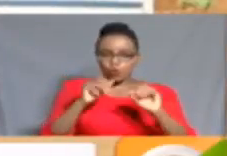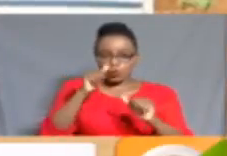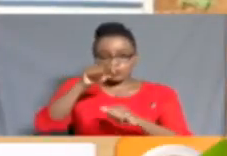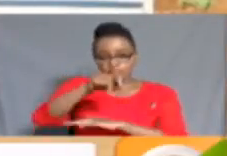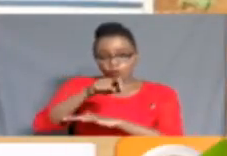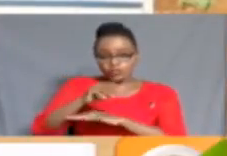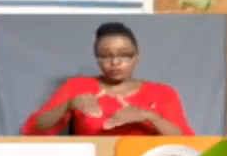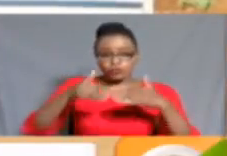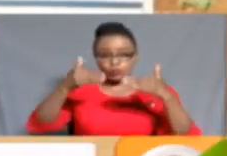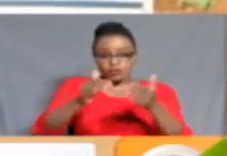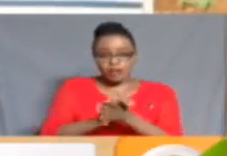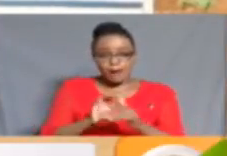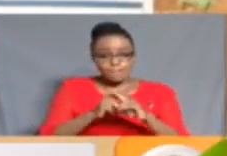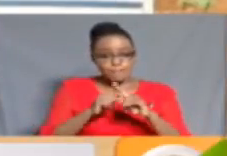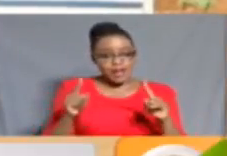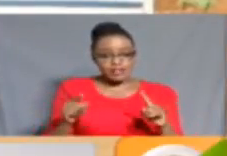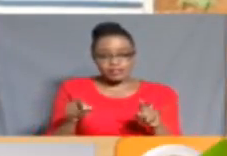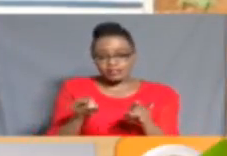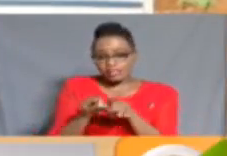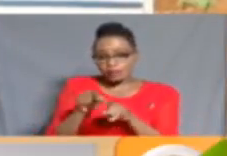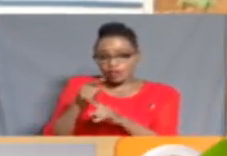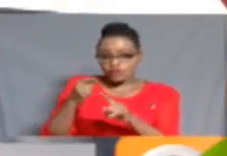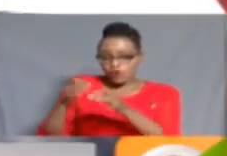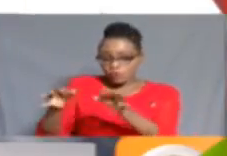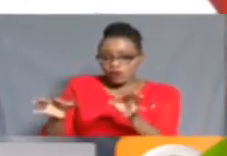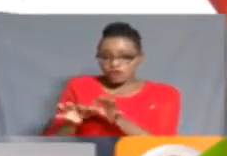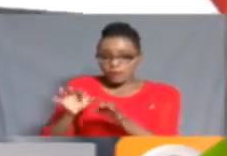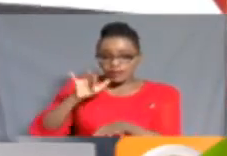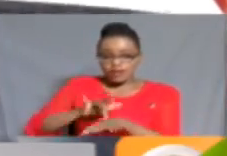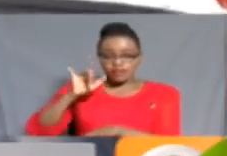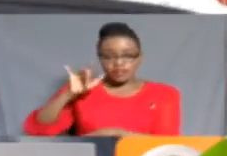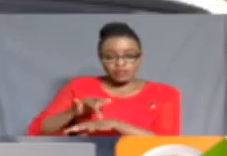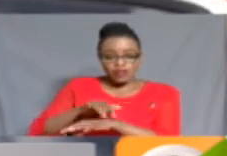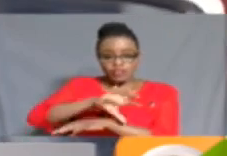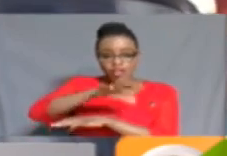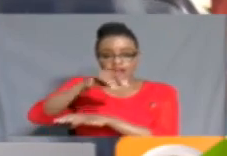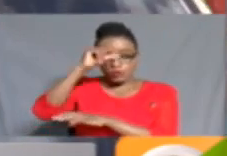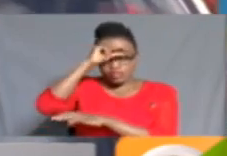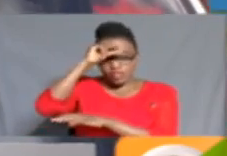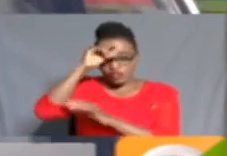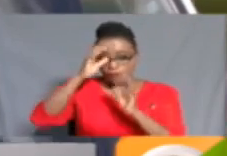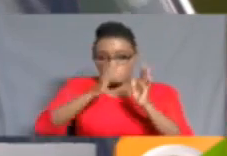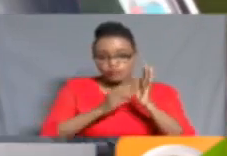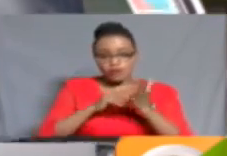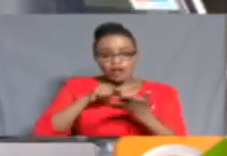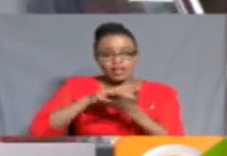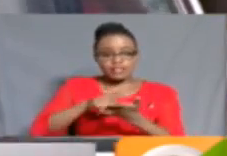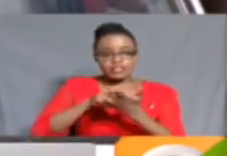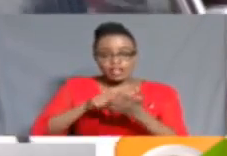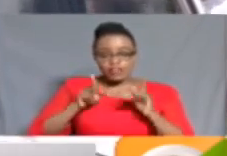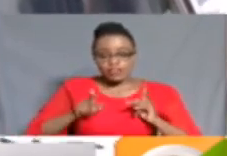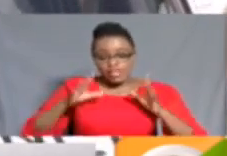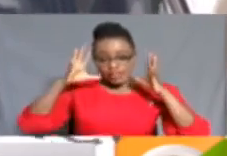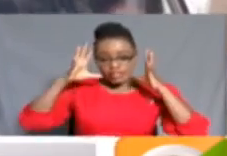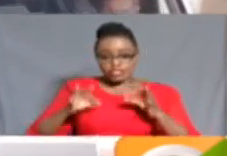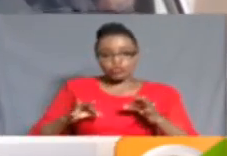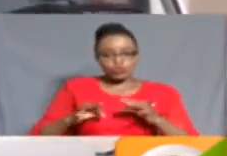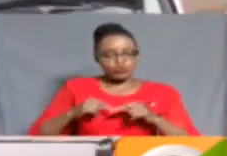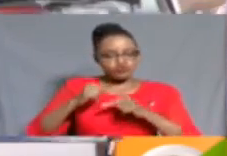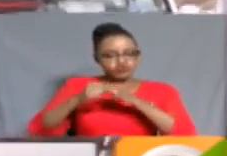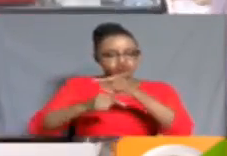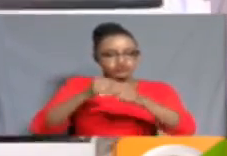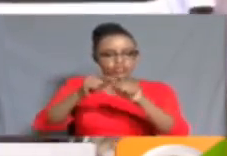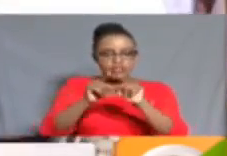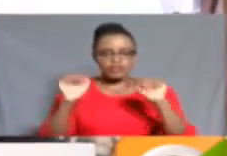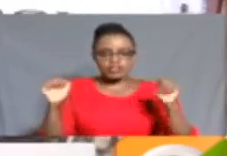take. But despite the uproar from families affected, the county government of Machakos insists that the decision will go a long way